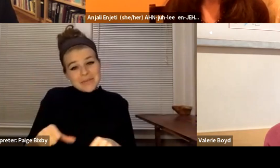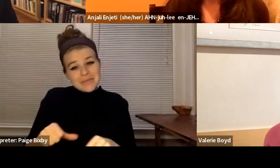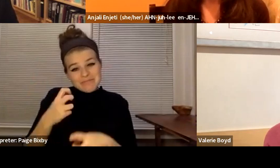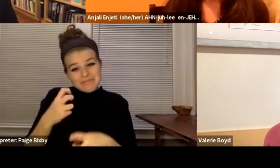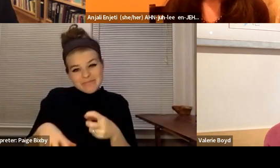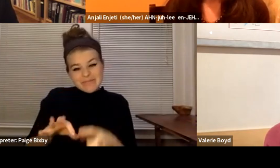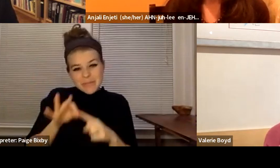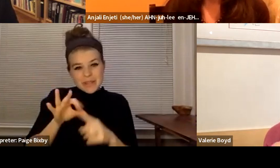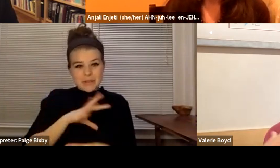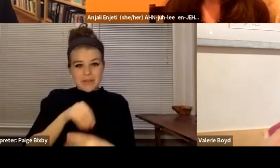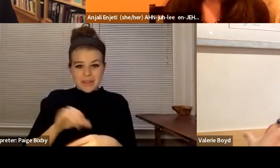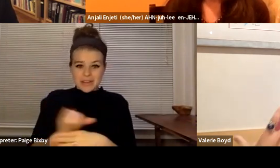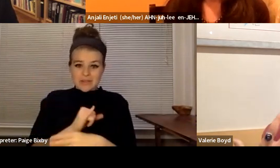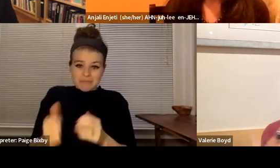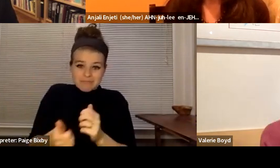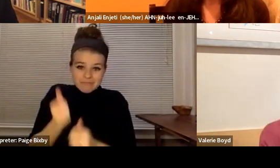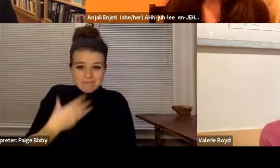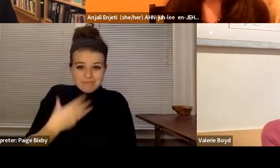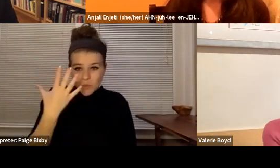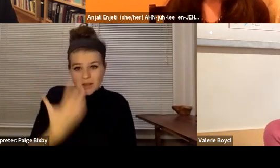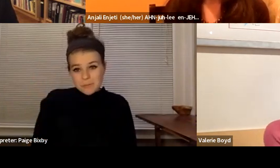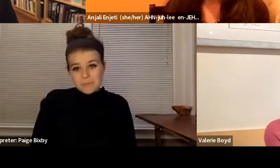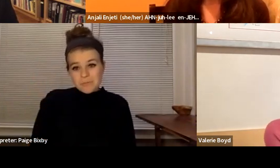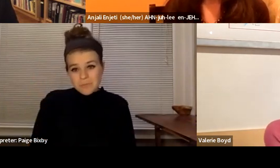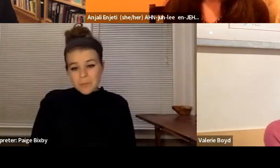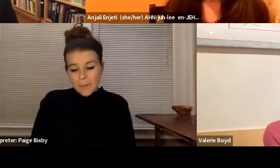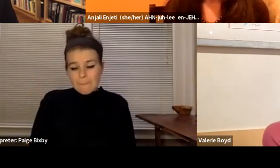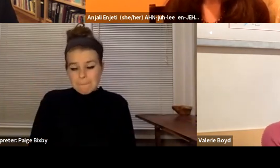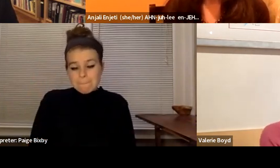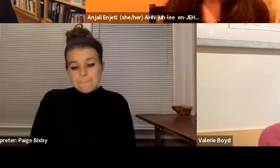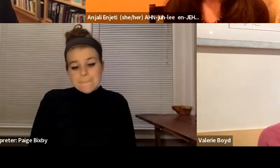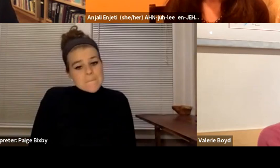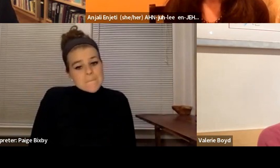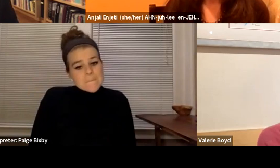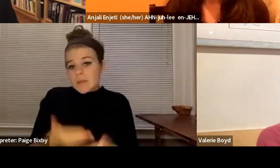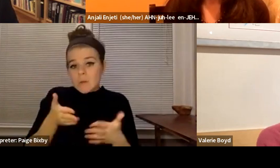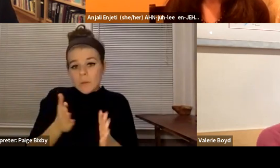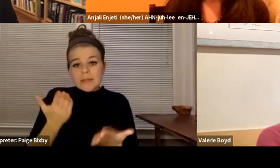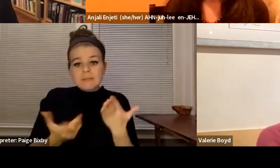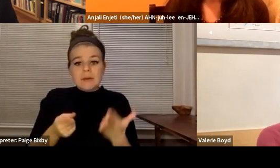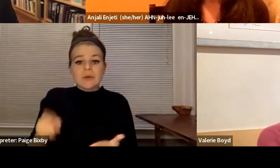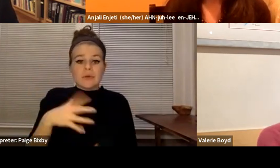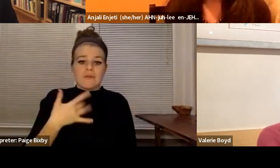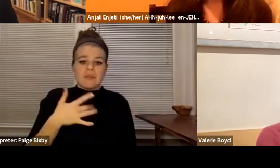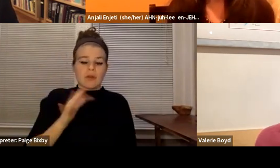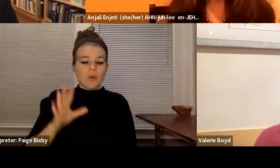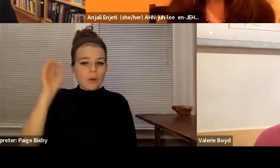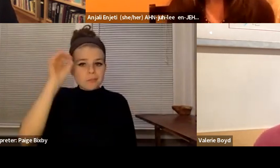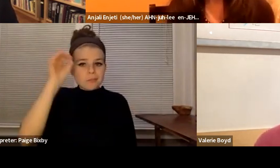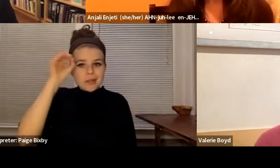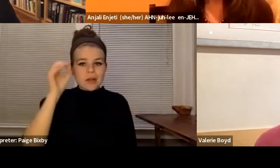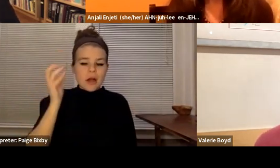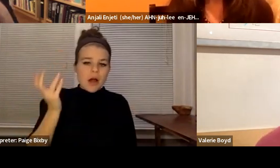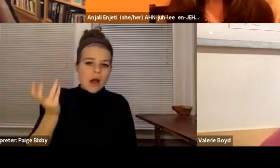predominantly white. And there are ways in which, you know, you might be made to feel that your opinion isn't